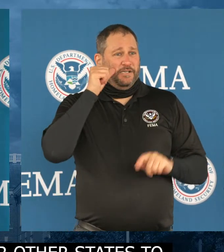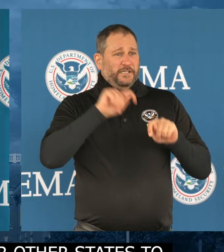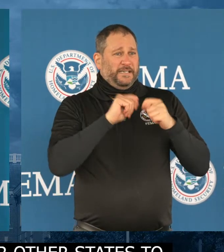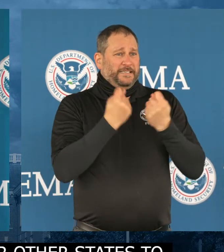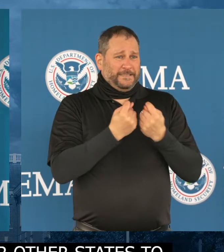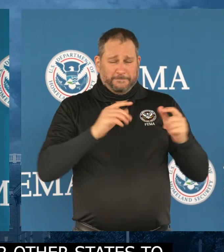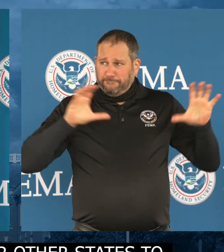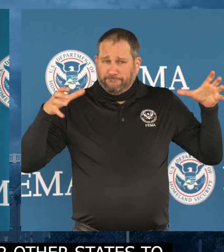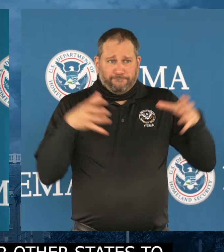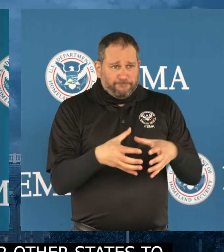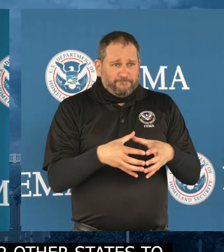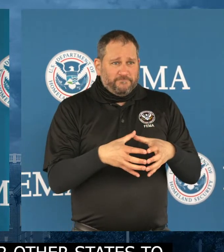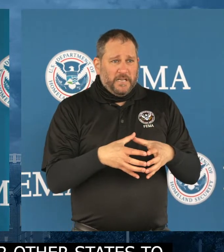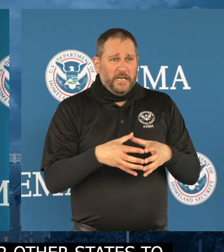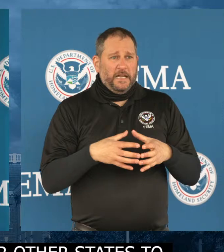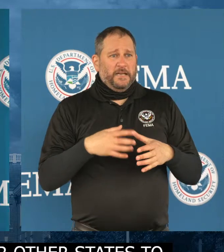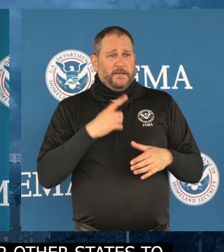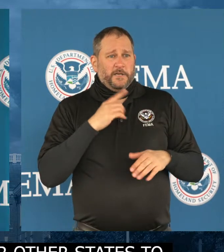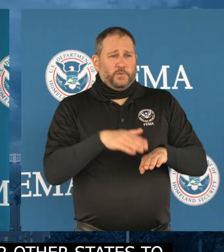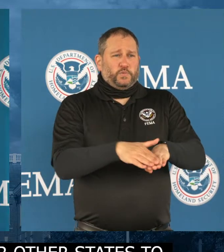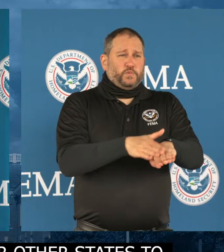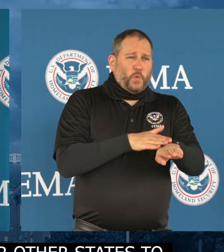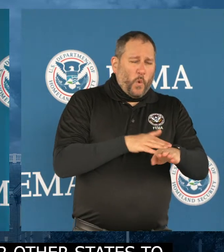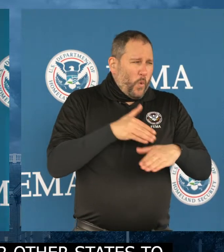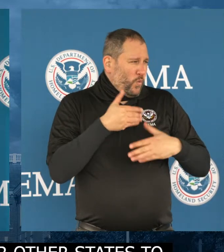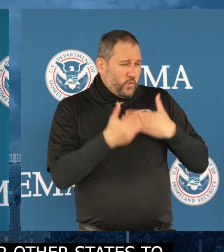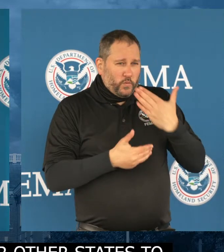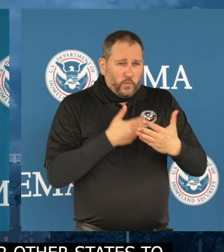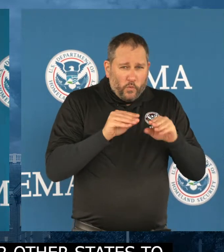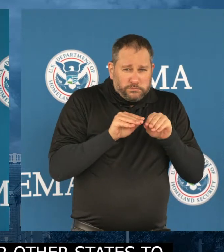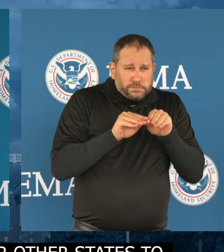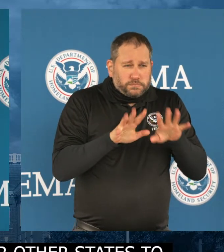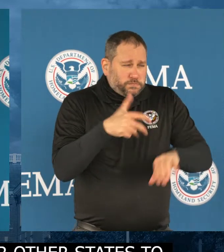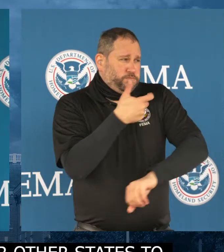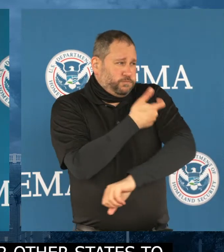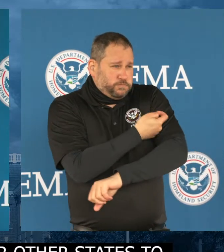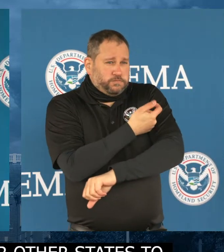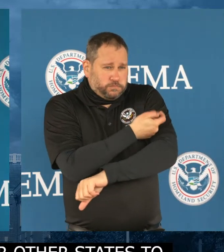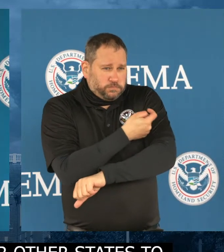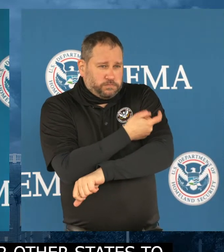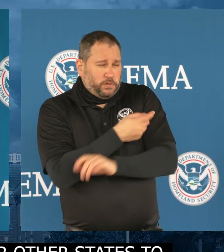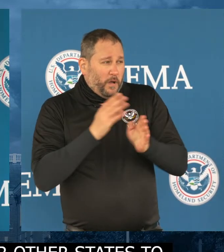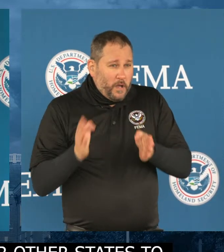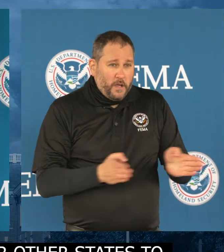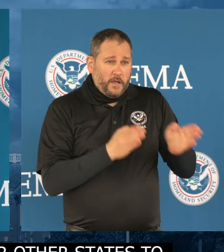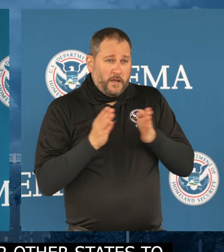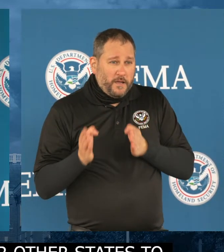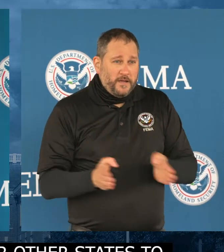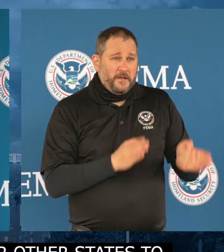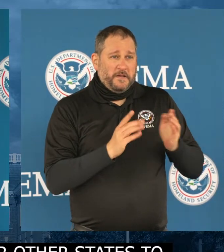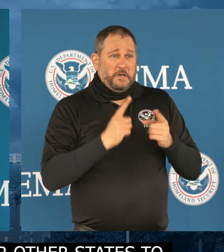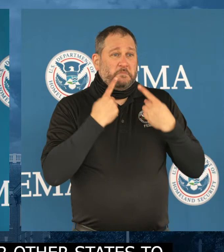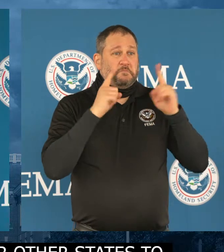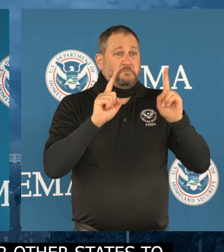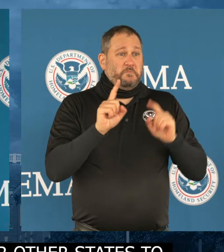the vaccination period for the next 6 days. We accomplished about 1,500